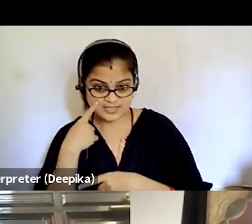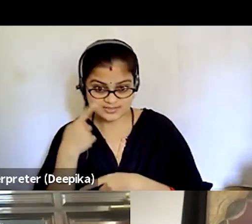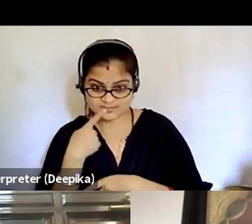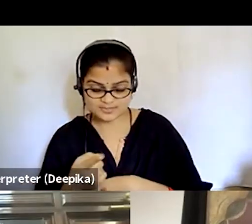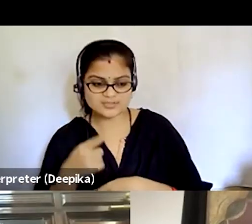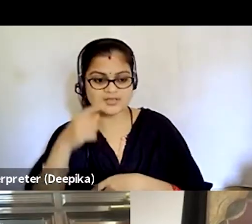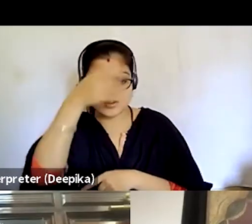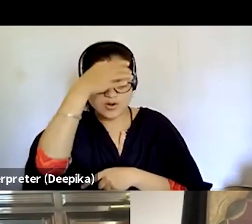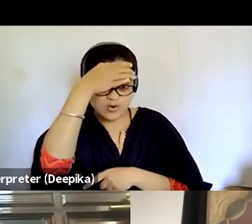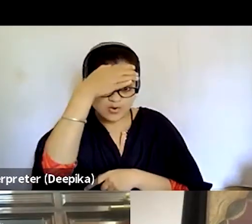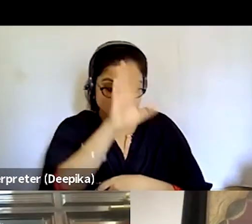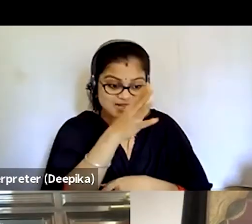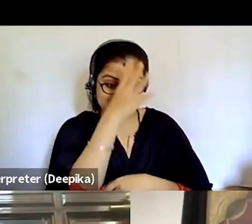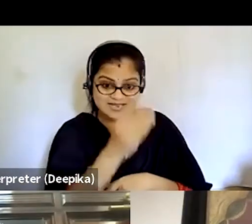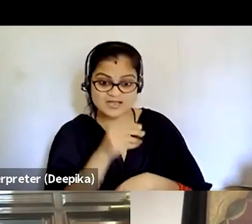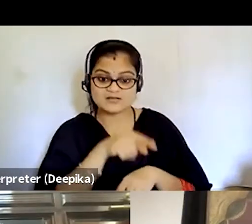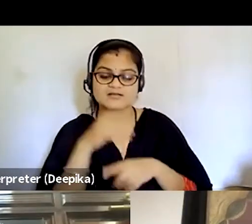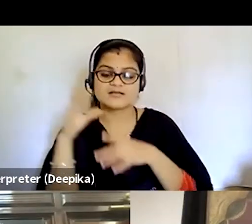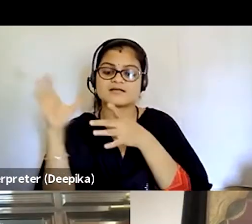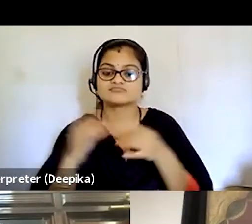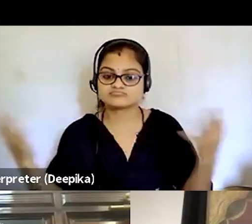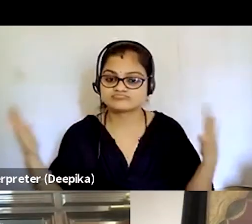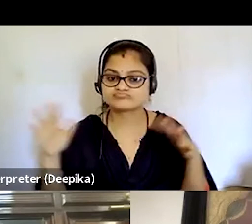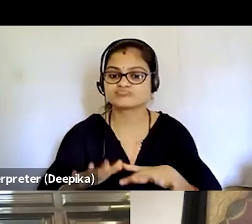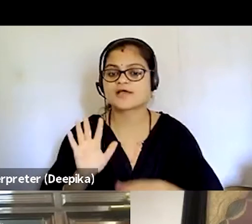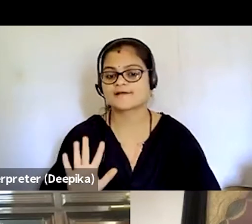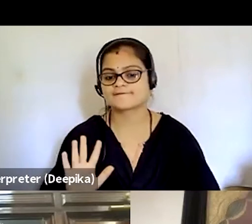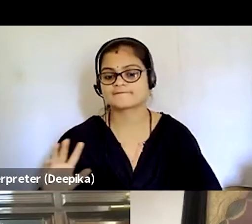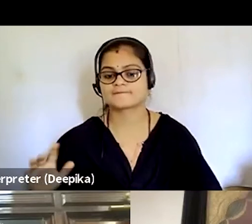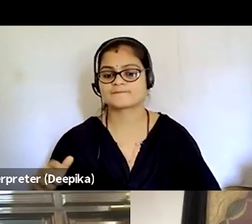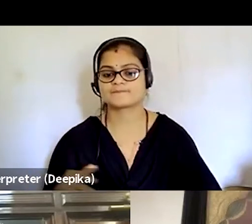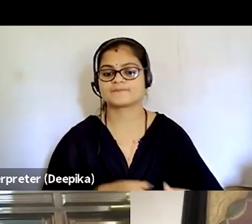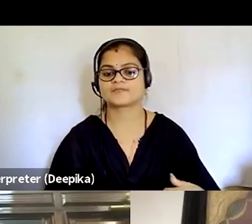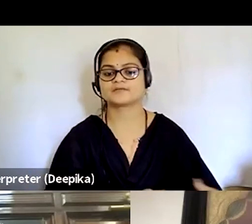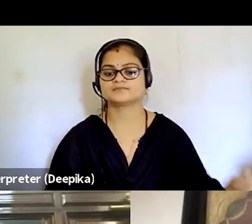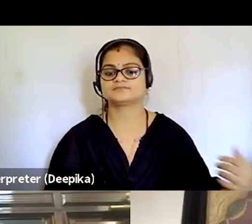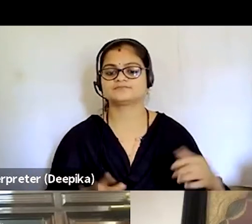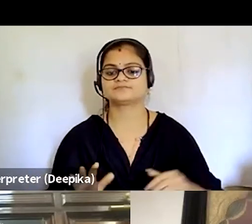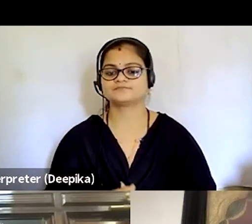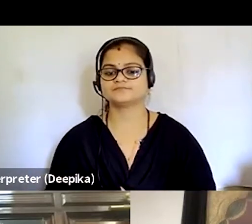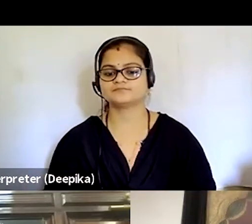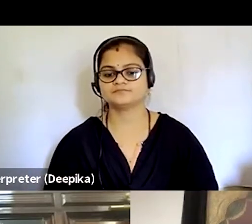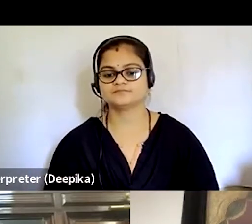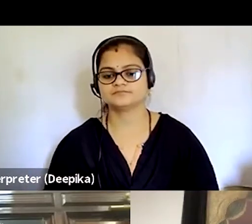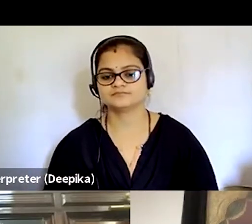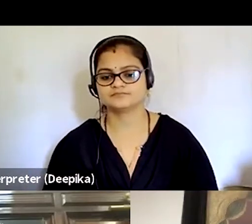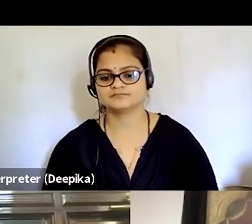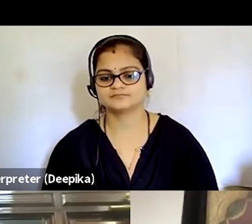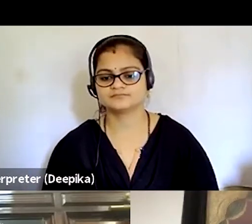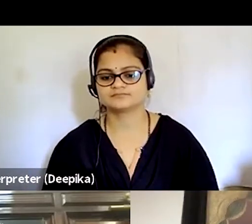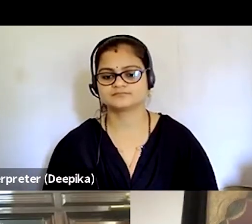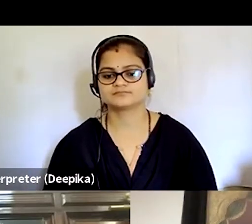or every night defined the crowd. We would have quiz nights that had their standard